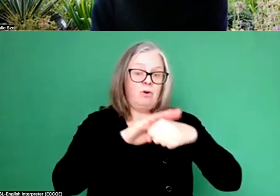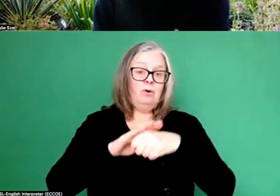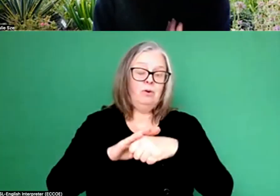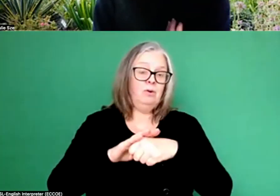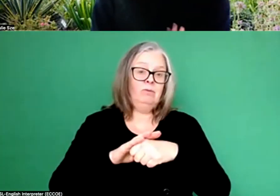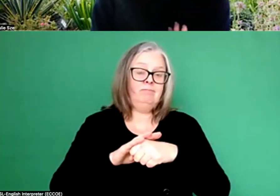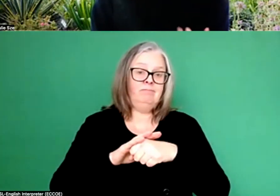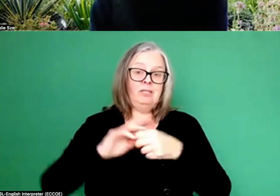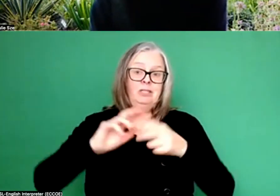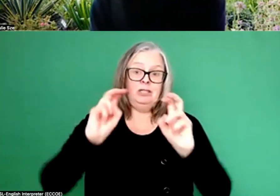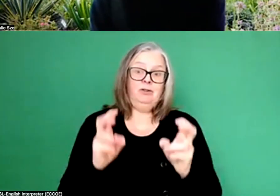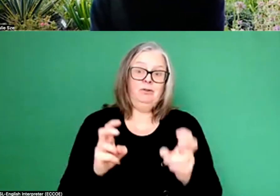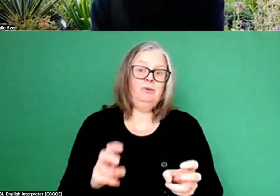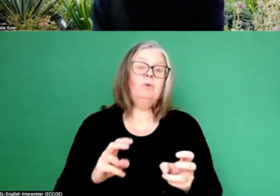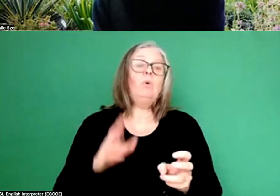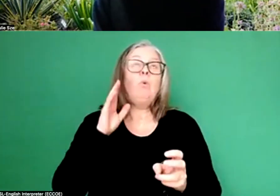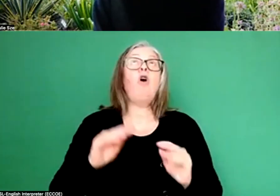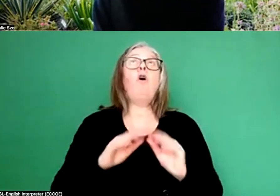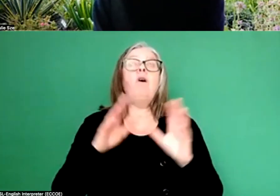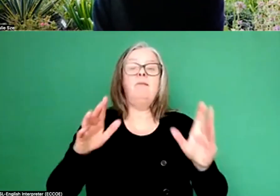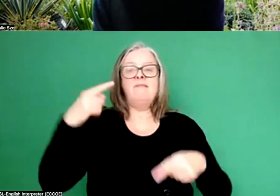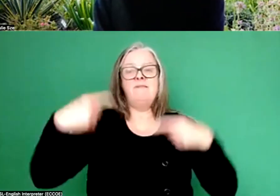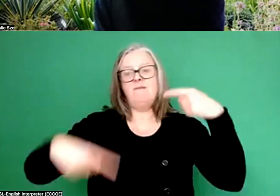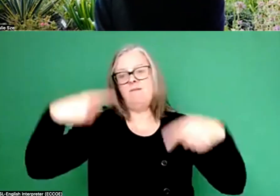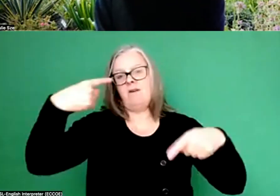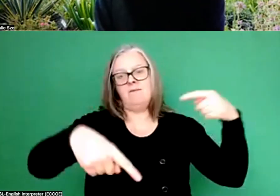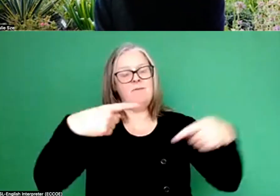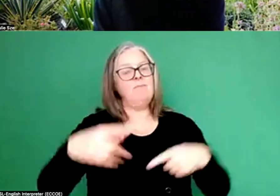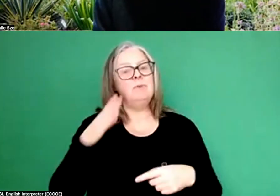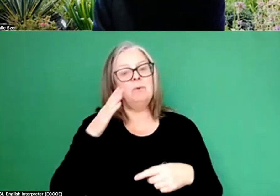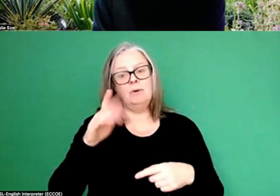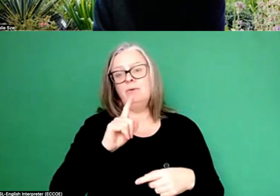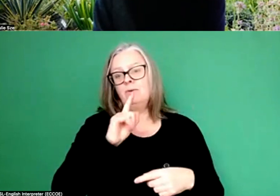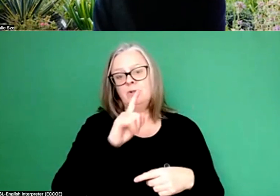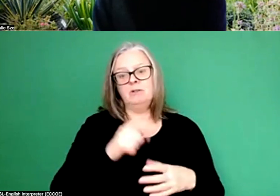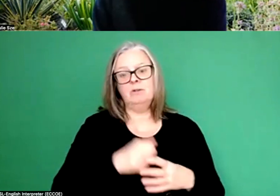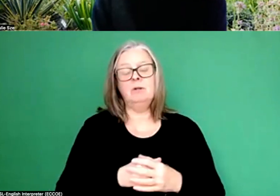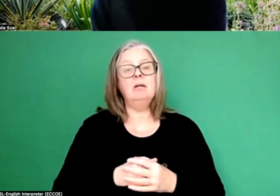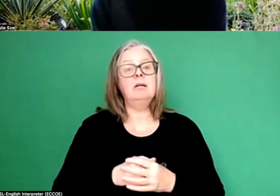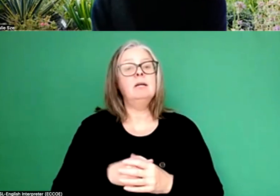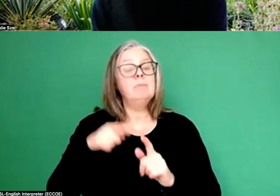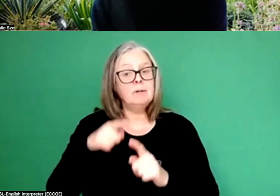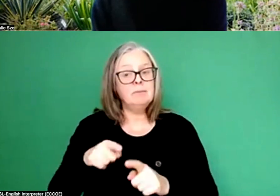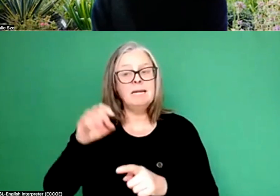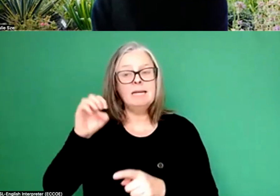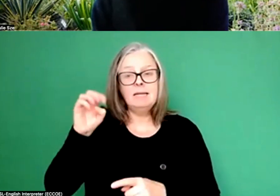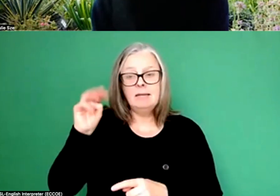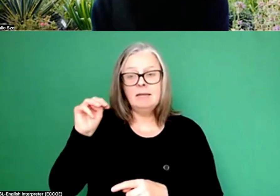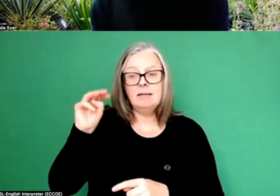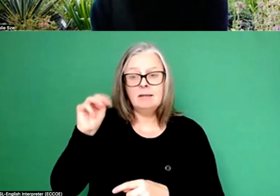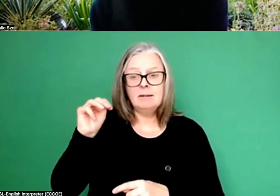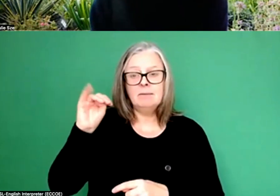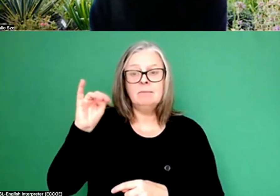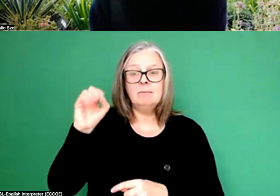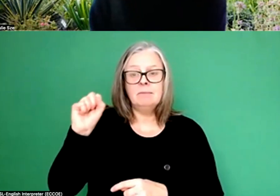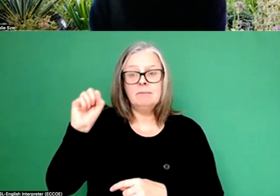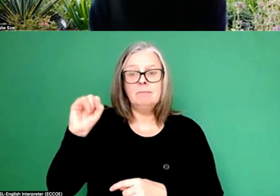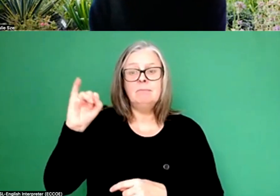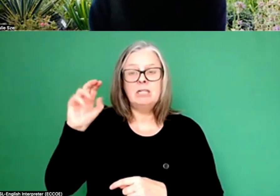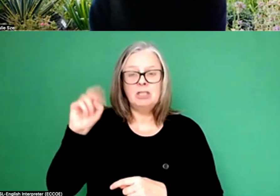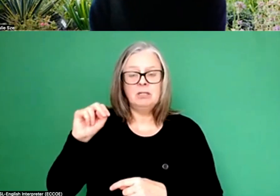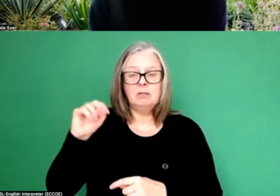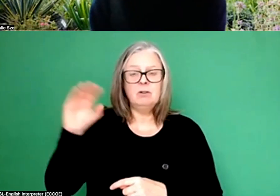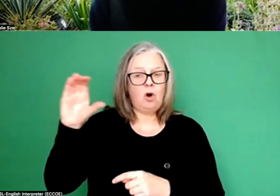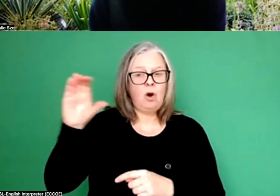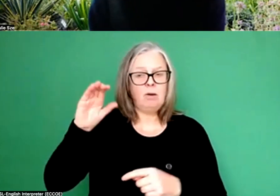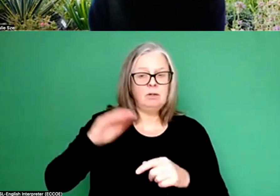fights about it. But honestly, you know, if we just think about emissions as a geographic one without looking at the temporal scale, it